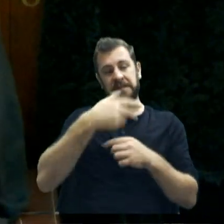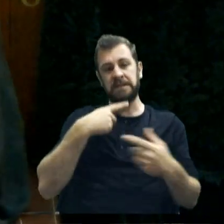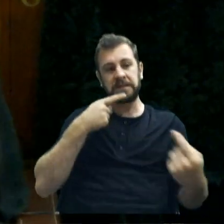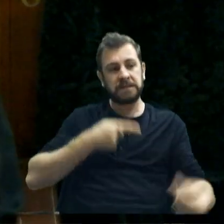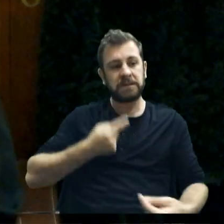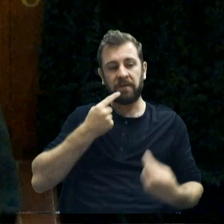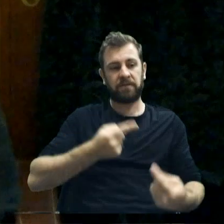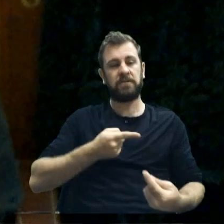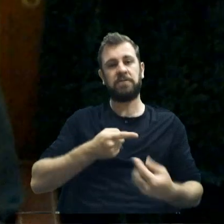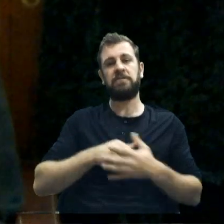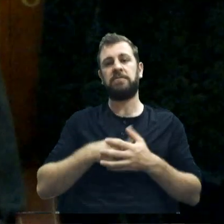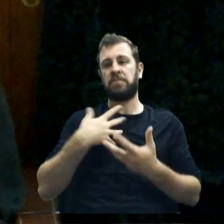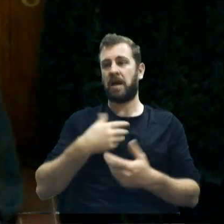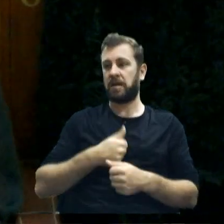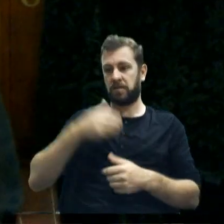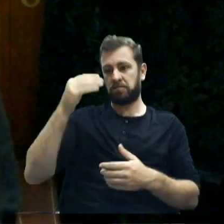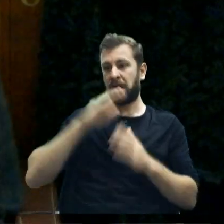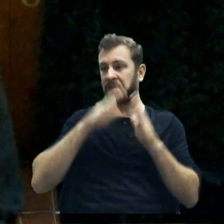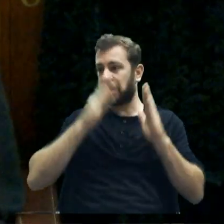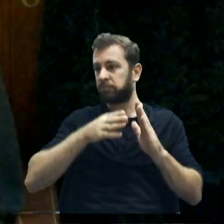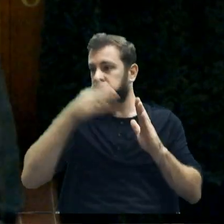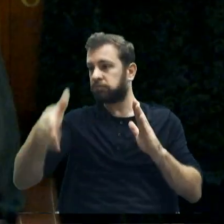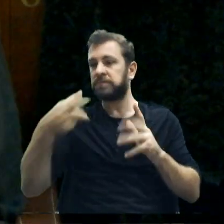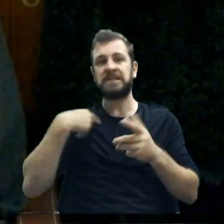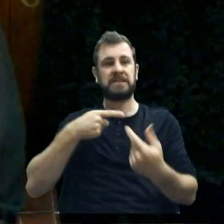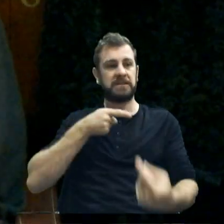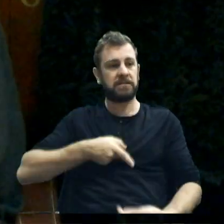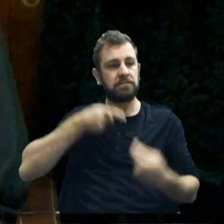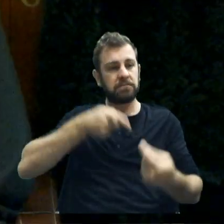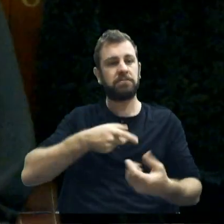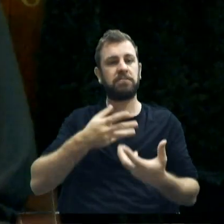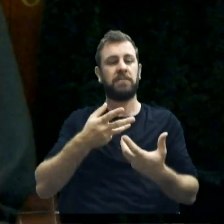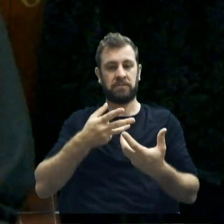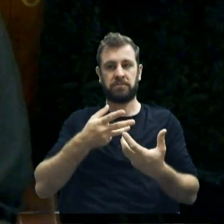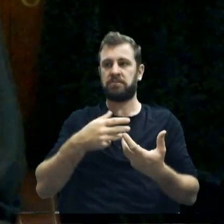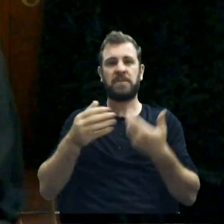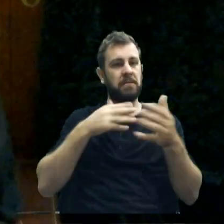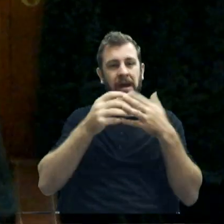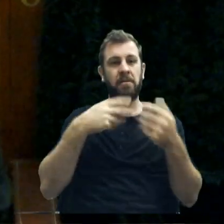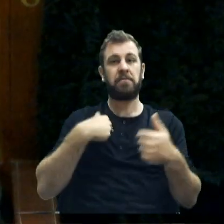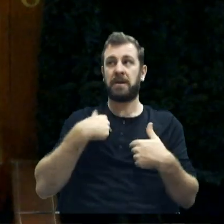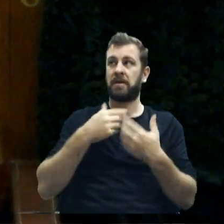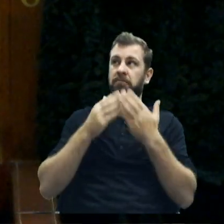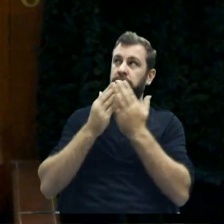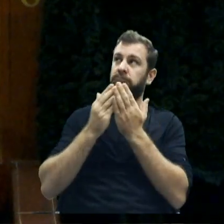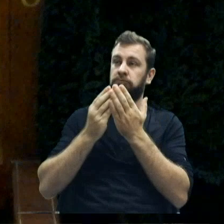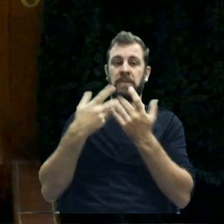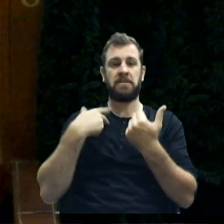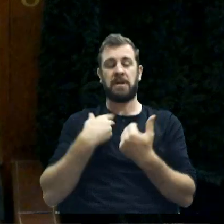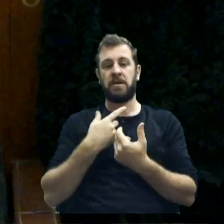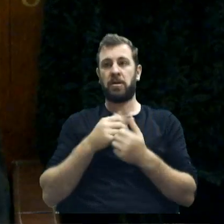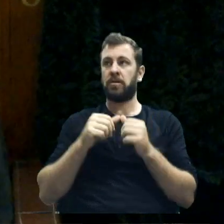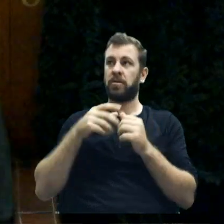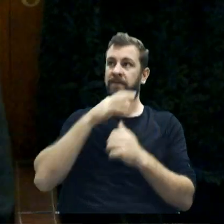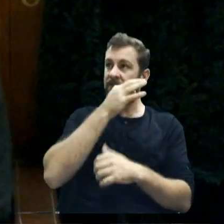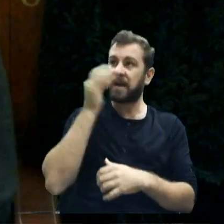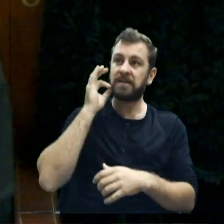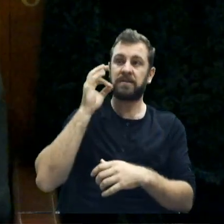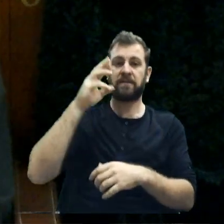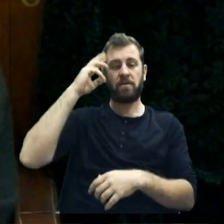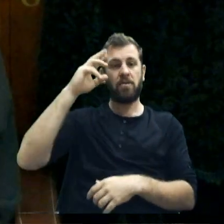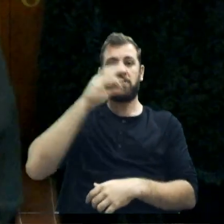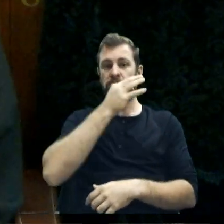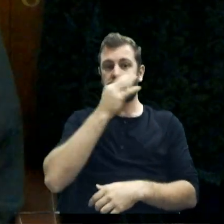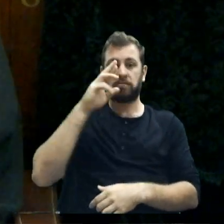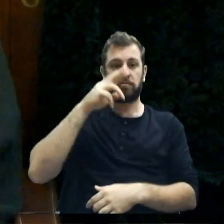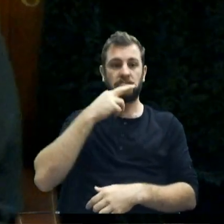suffering, or the guy I know is suffering? No, me and God are good, that's all that matters. I keep up with my salat, I fast in the month of Ramadan, I've done my hajj, alhamdulillah, I'm